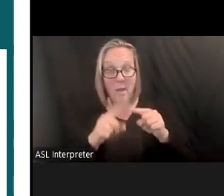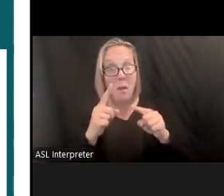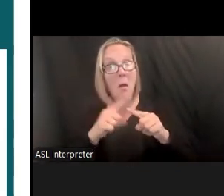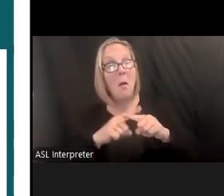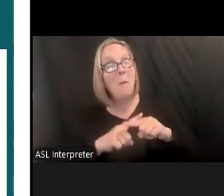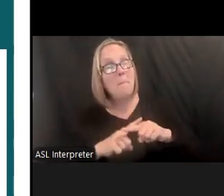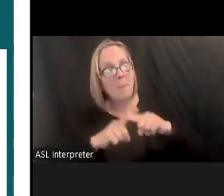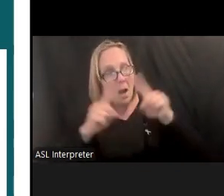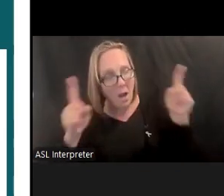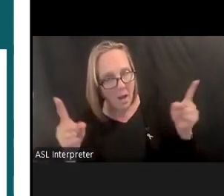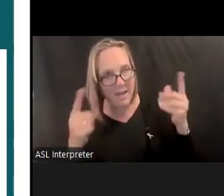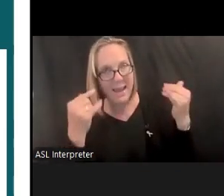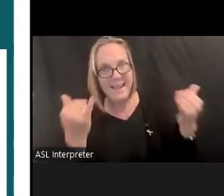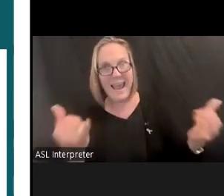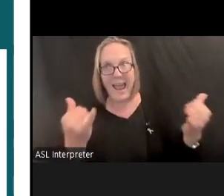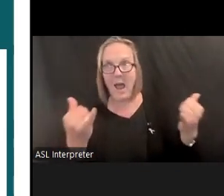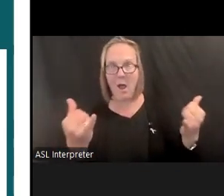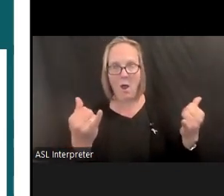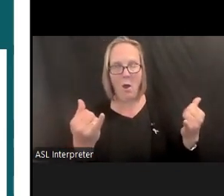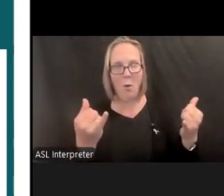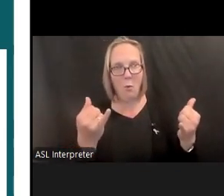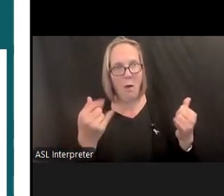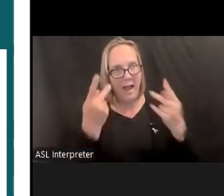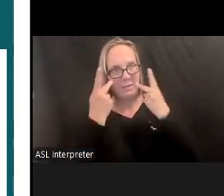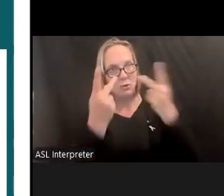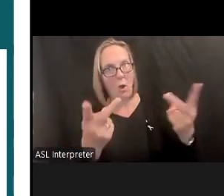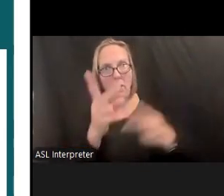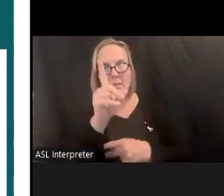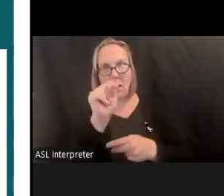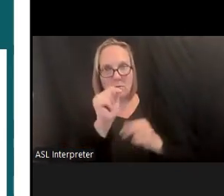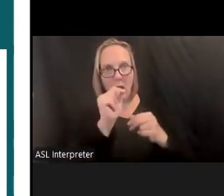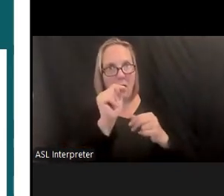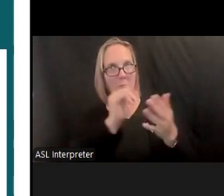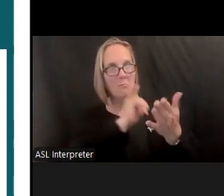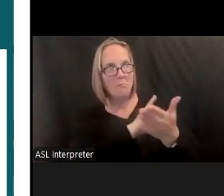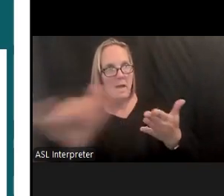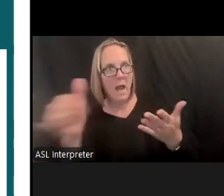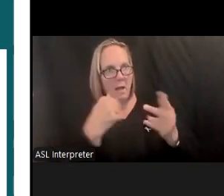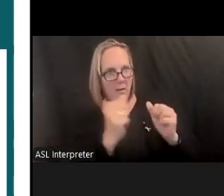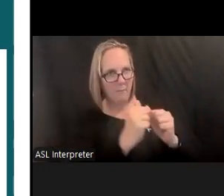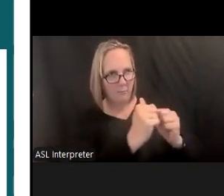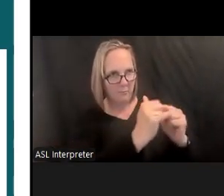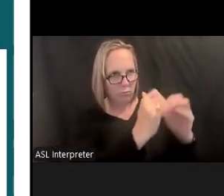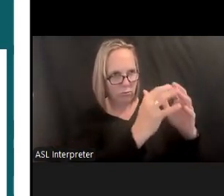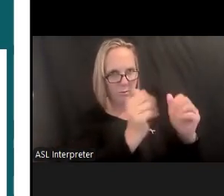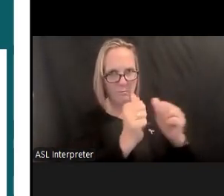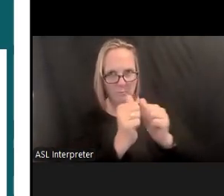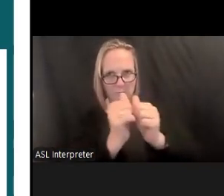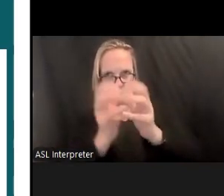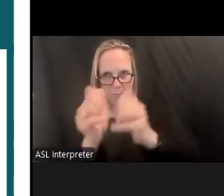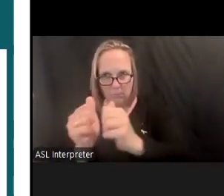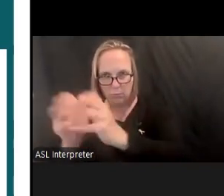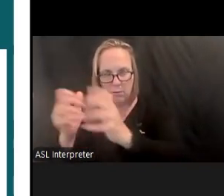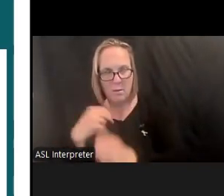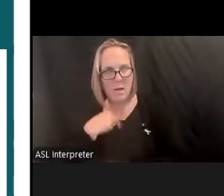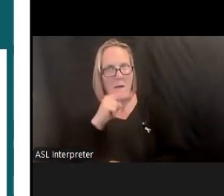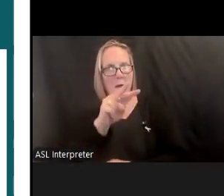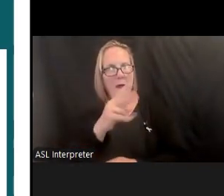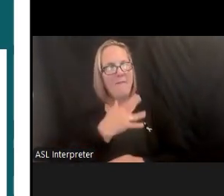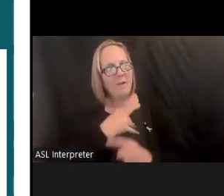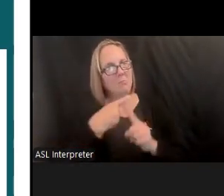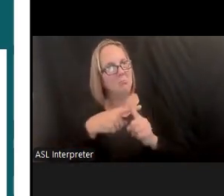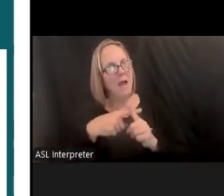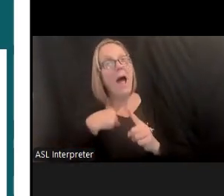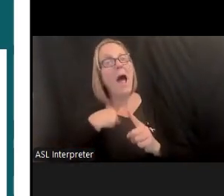Manhattan become what it's become has been a revelation. I believe in Silverstein's vision, his commitment, and his ability to